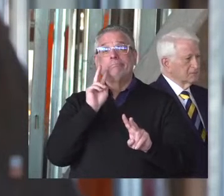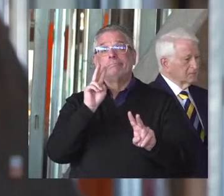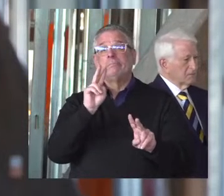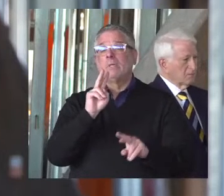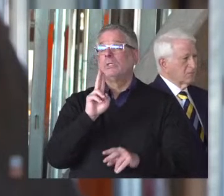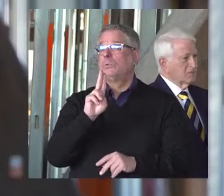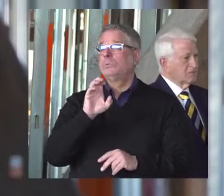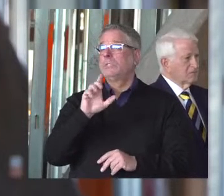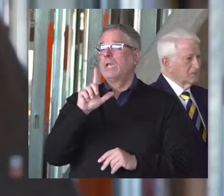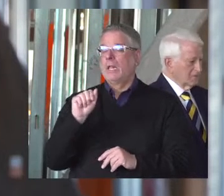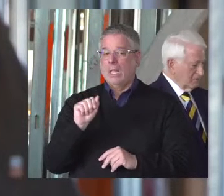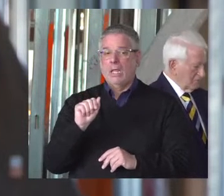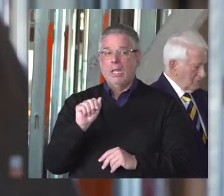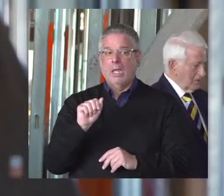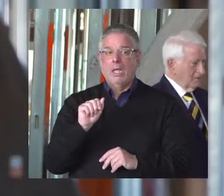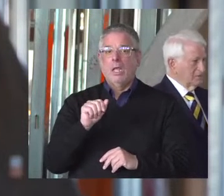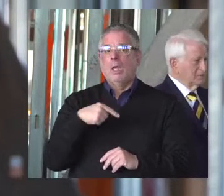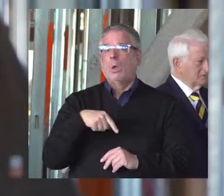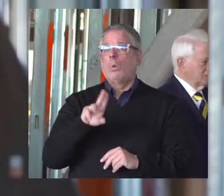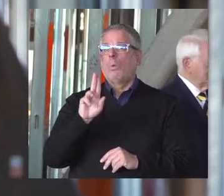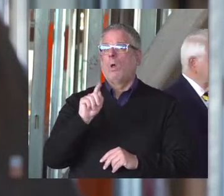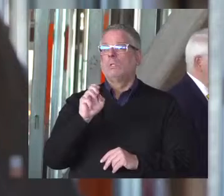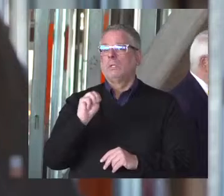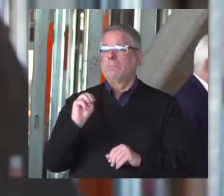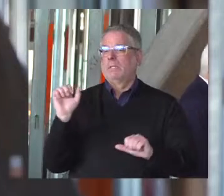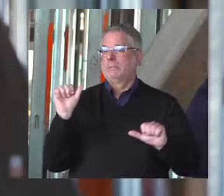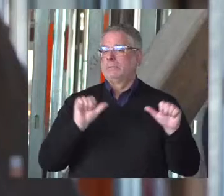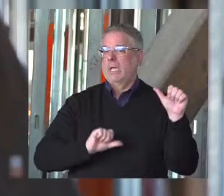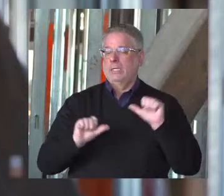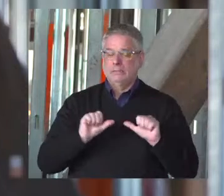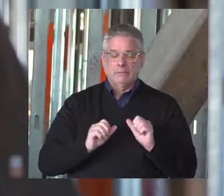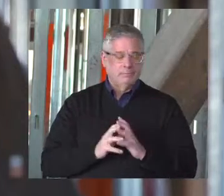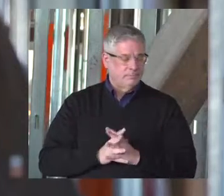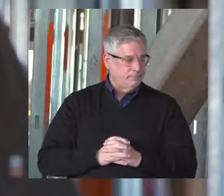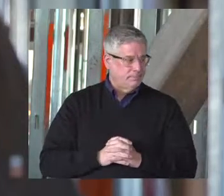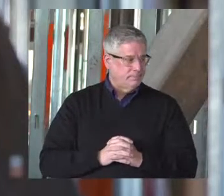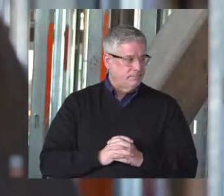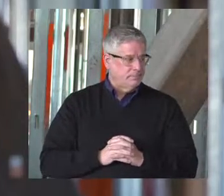efforts in UCLA in quantum sciences.